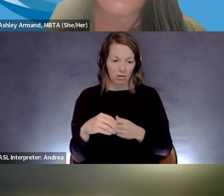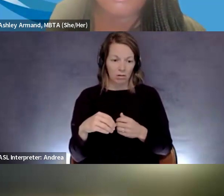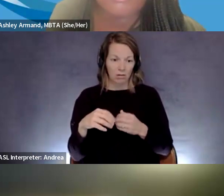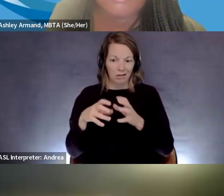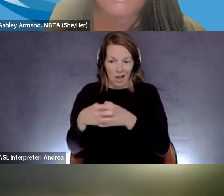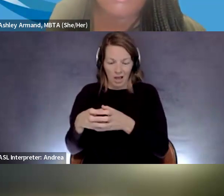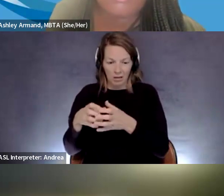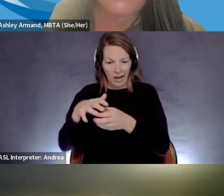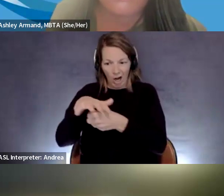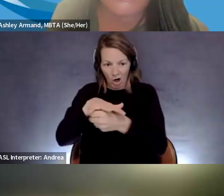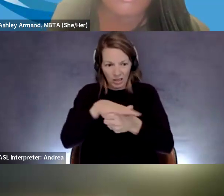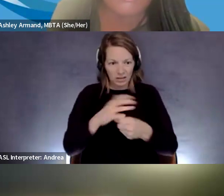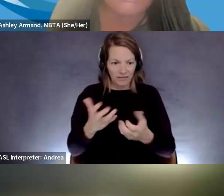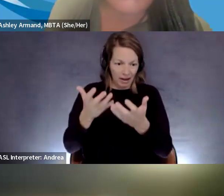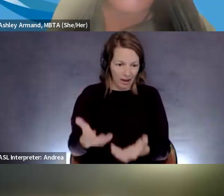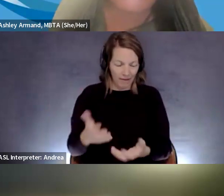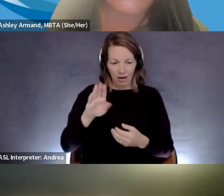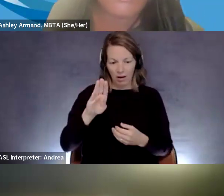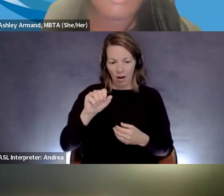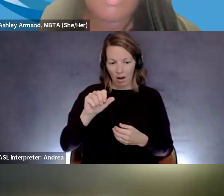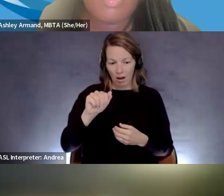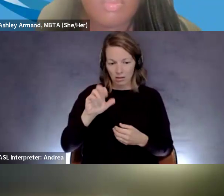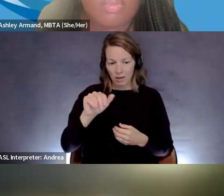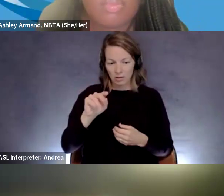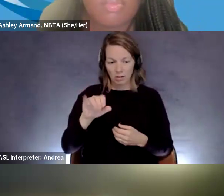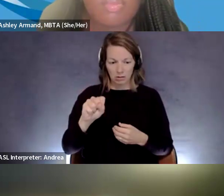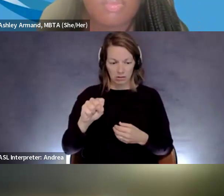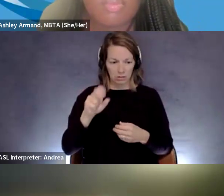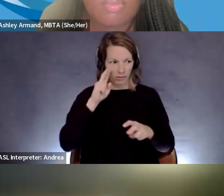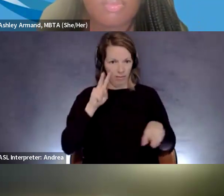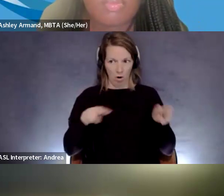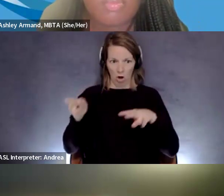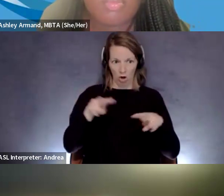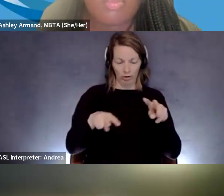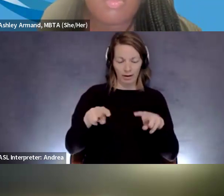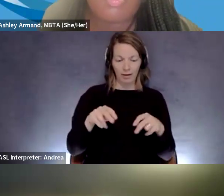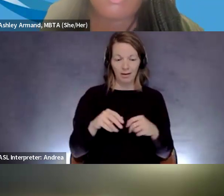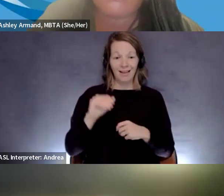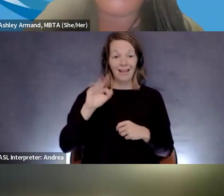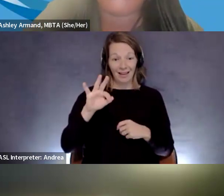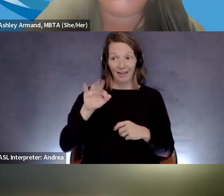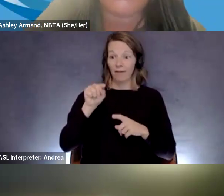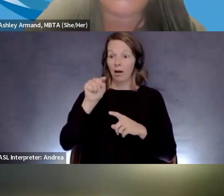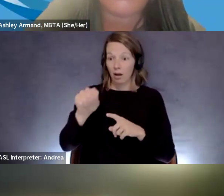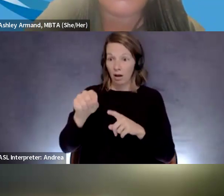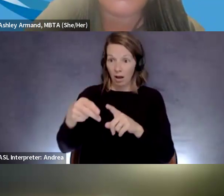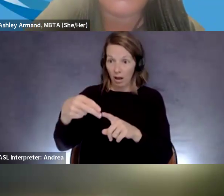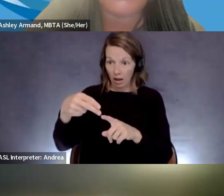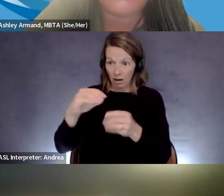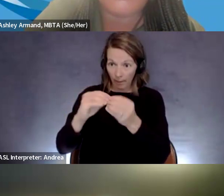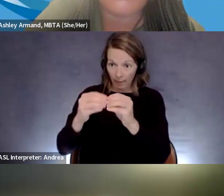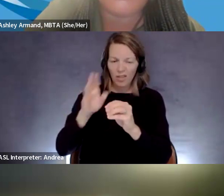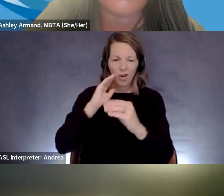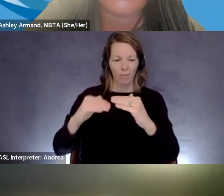concentrations of asbestos in the monitoring that occurs. And if we do find them, they are below action